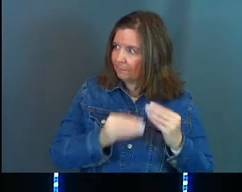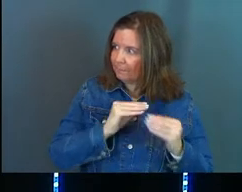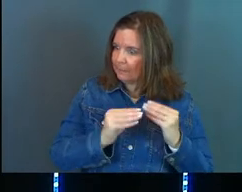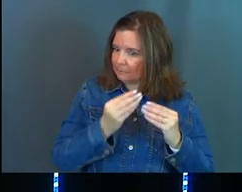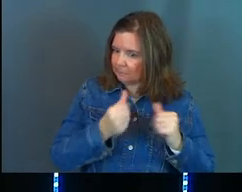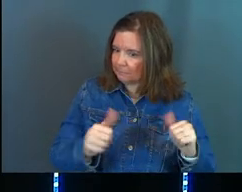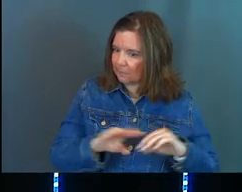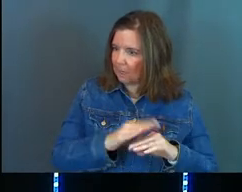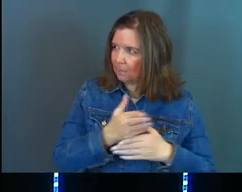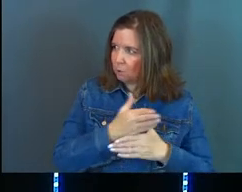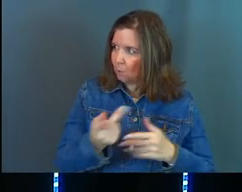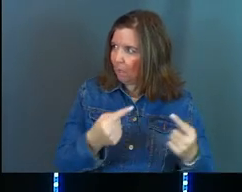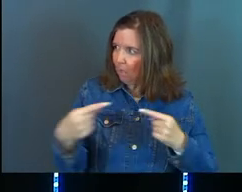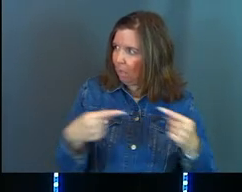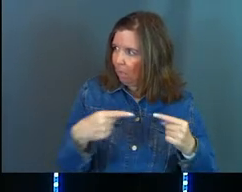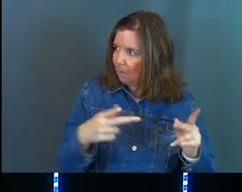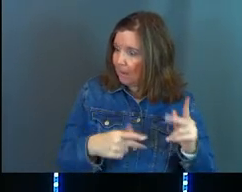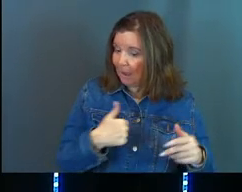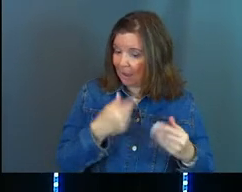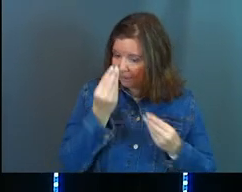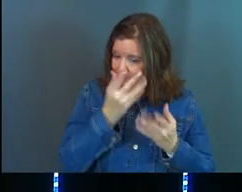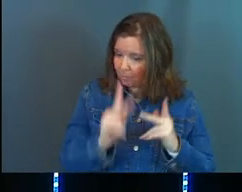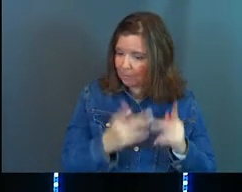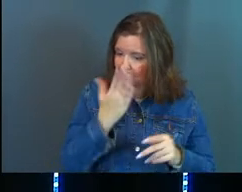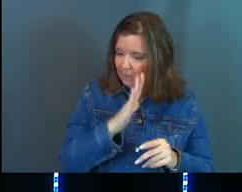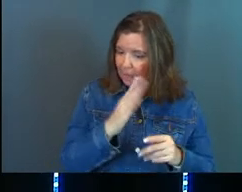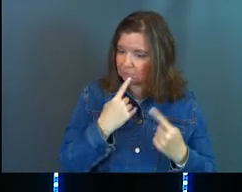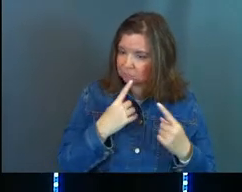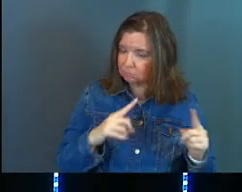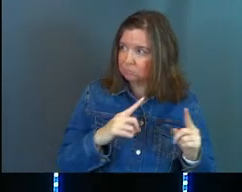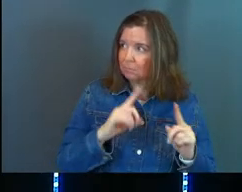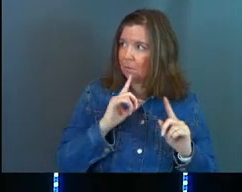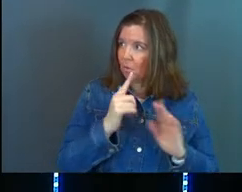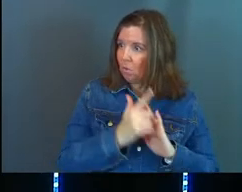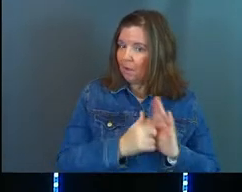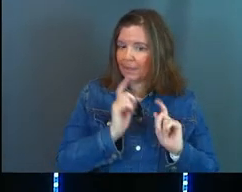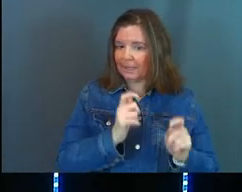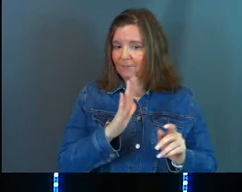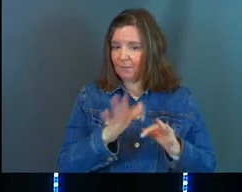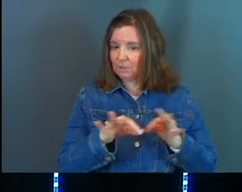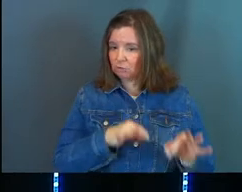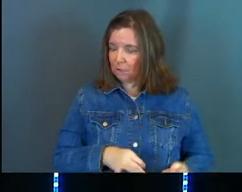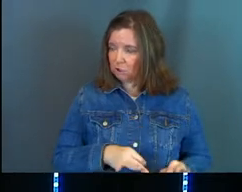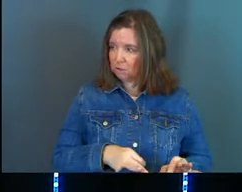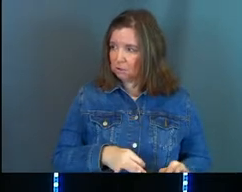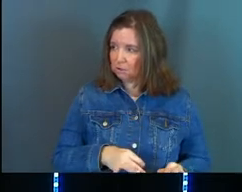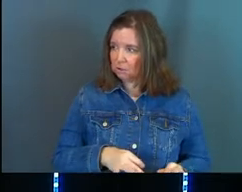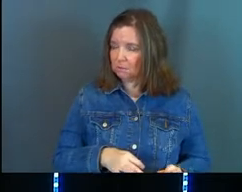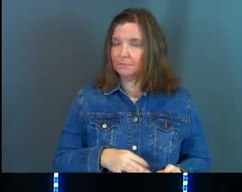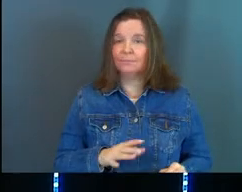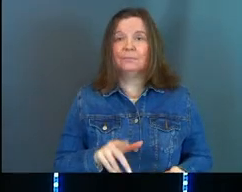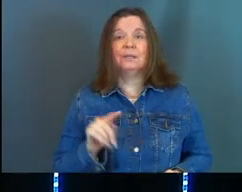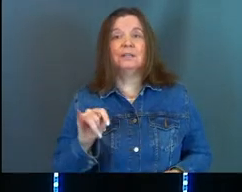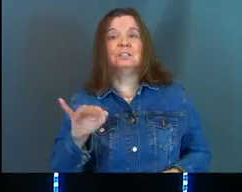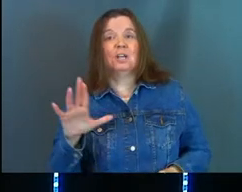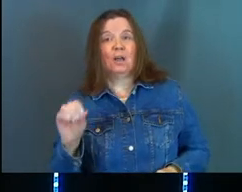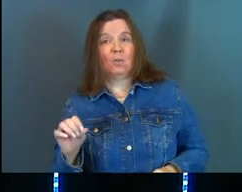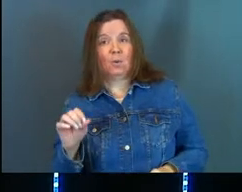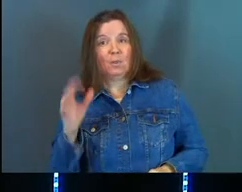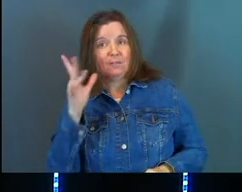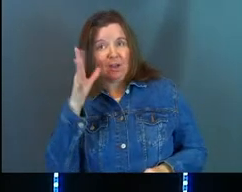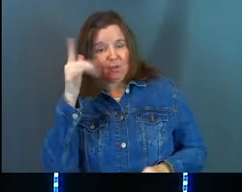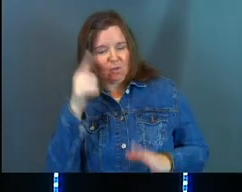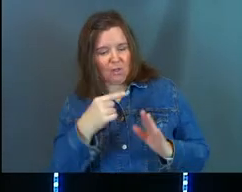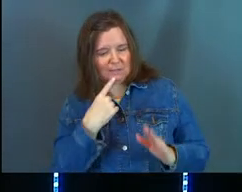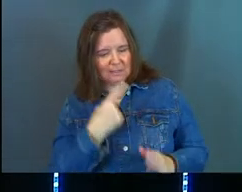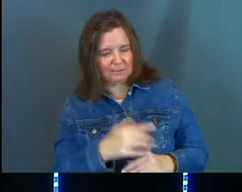case between the quarreling parties. I inform the people of God's decrees, and then I give them his instructions. Here comes Jethro. This is not